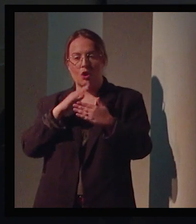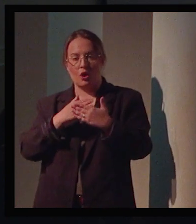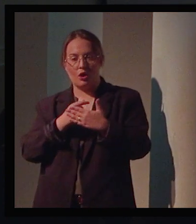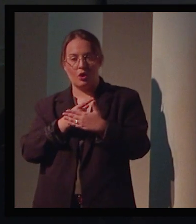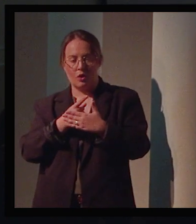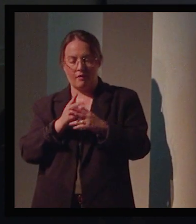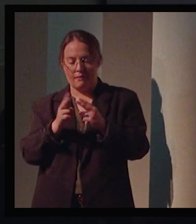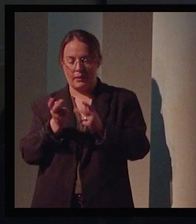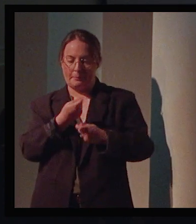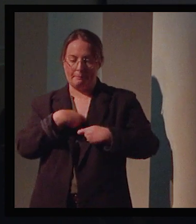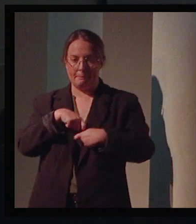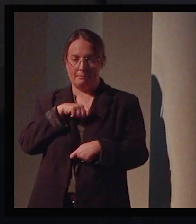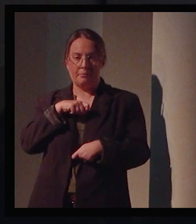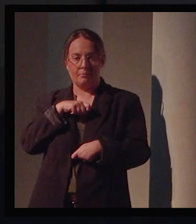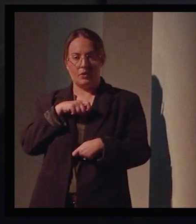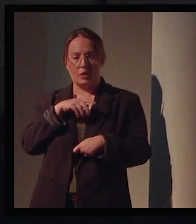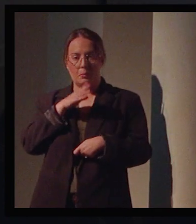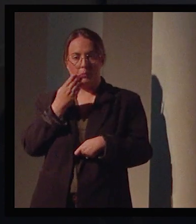blue jacket.